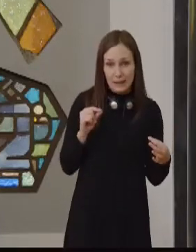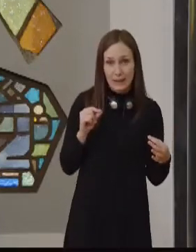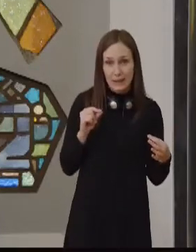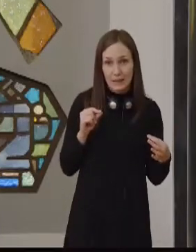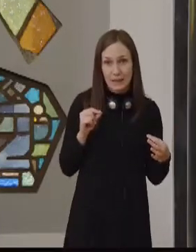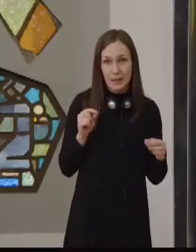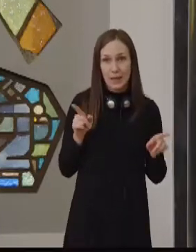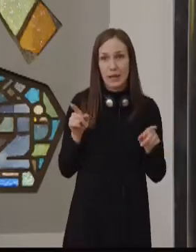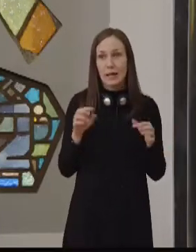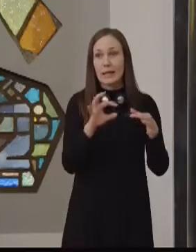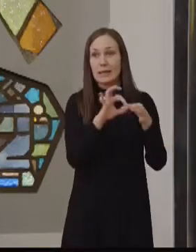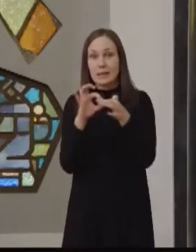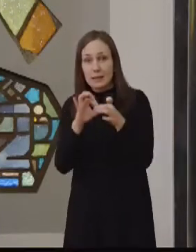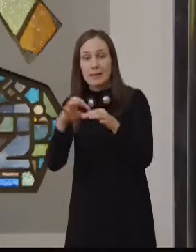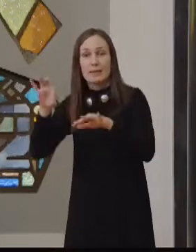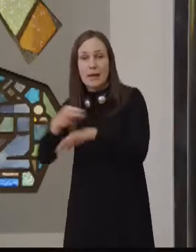And if